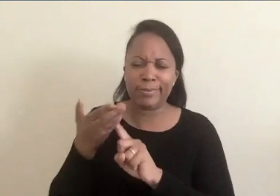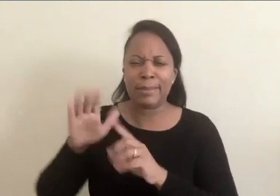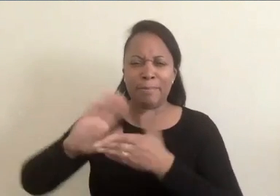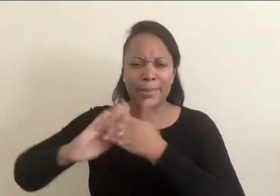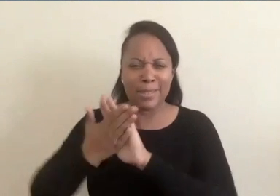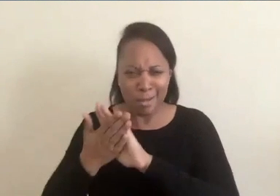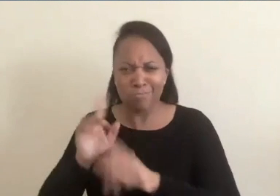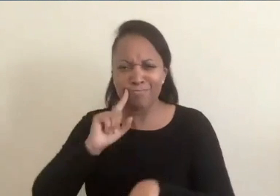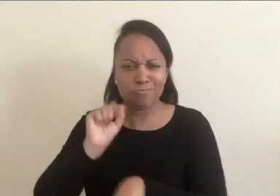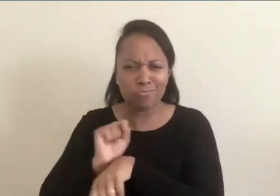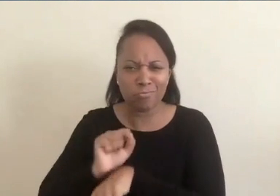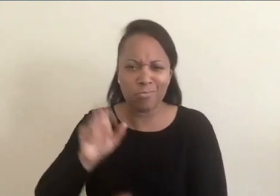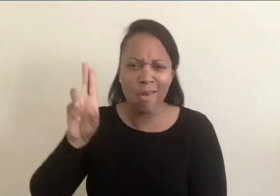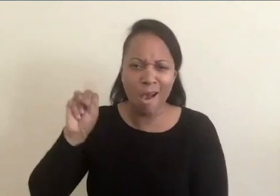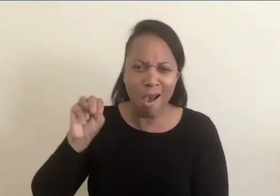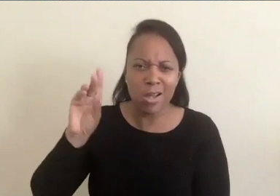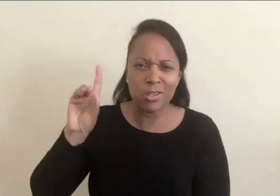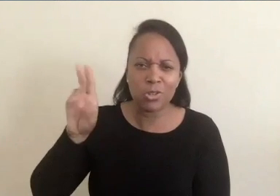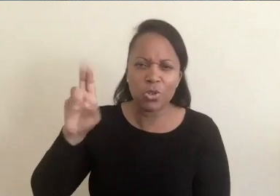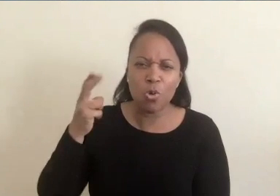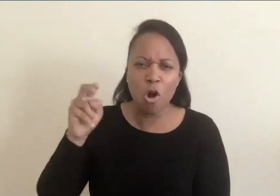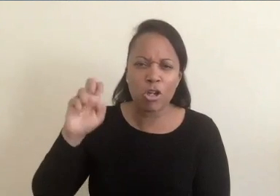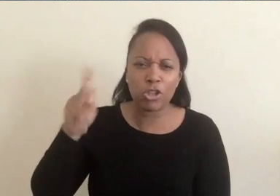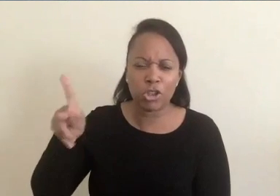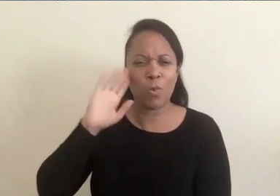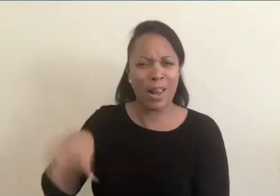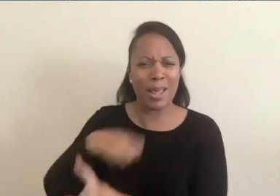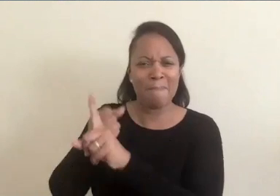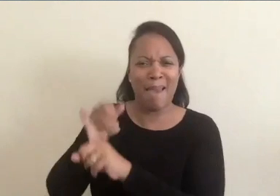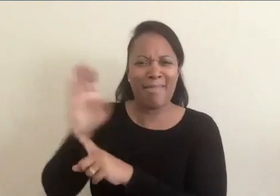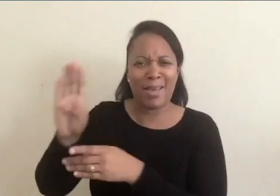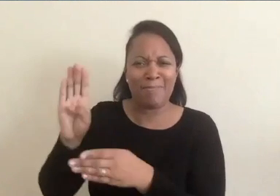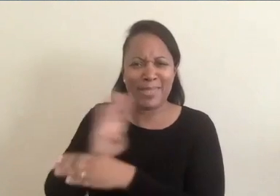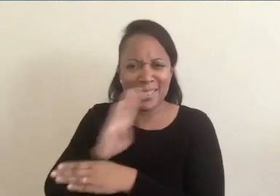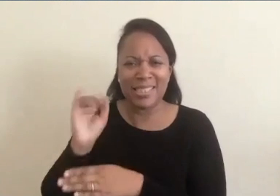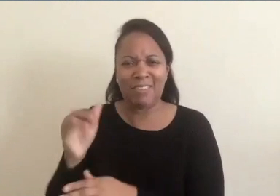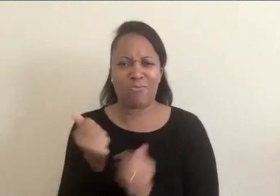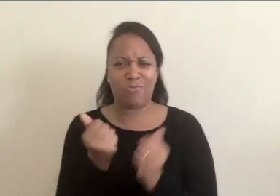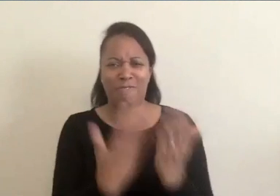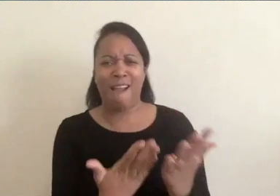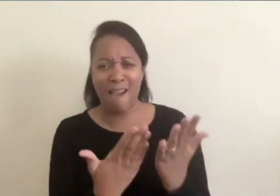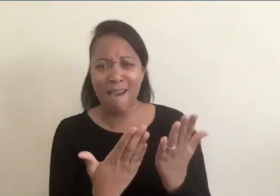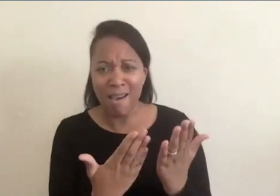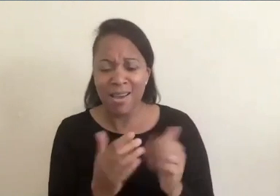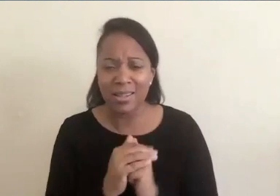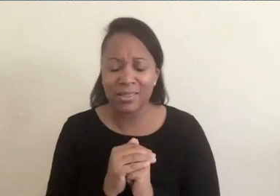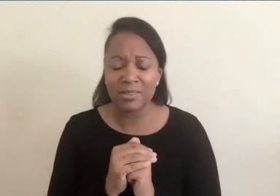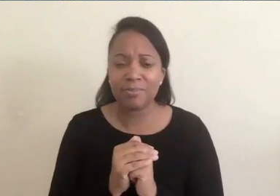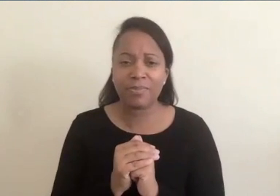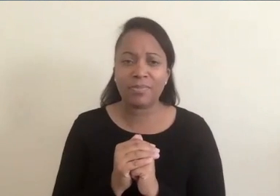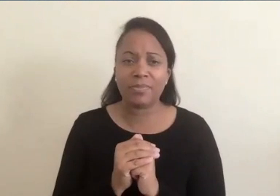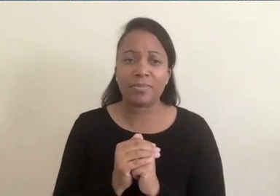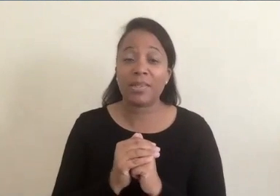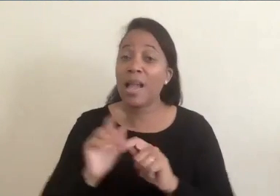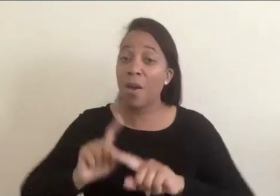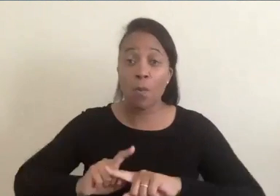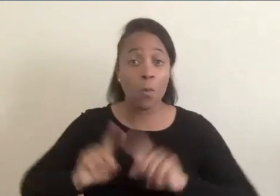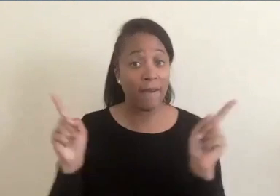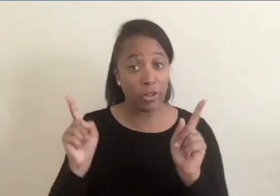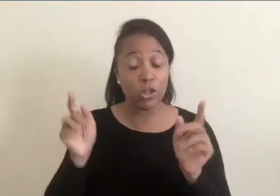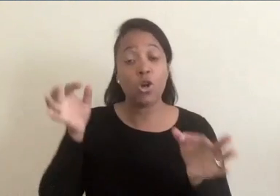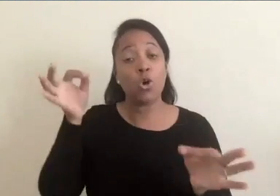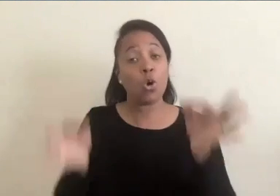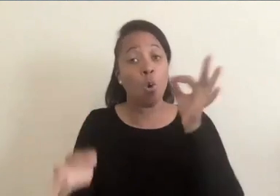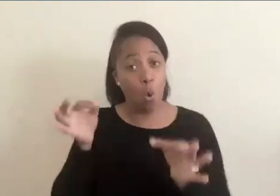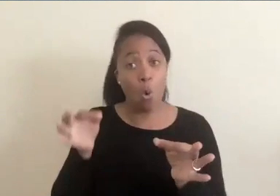would pose an undue hardship for that company, that it would really affect their business in any meaningful way. Yet the